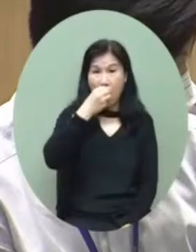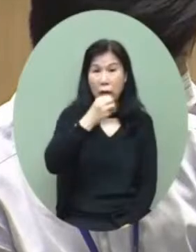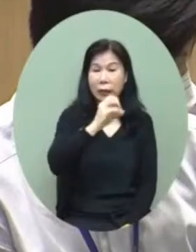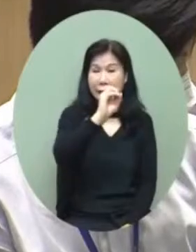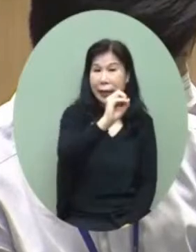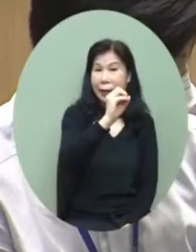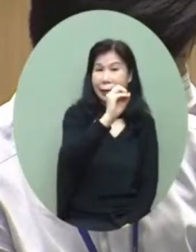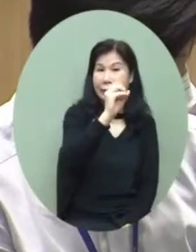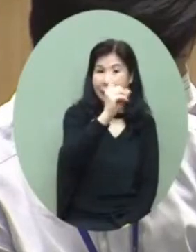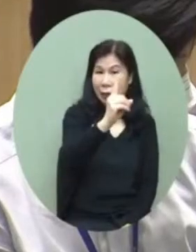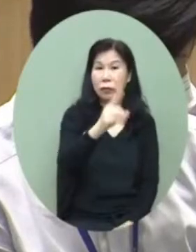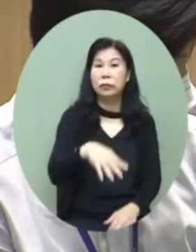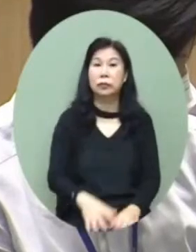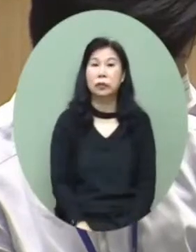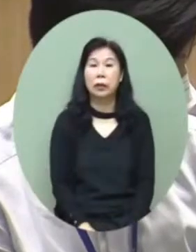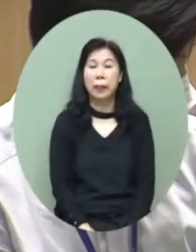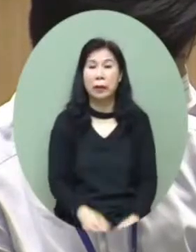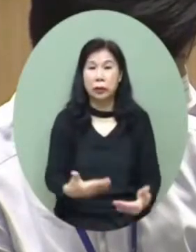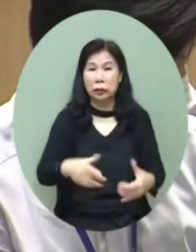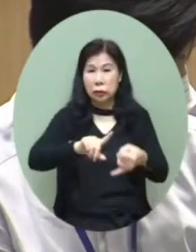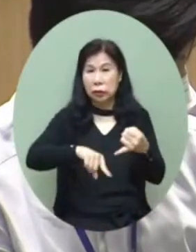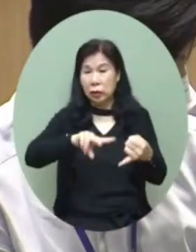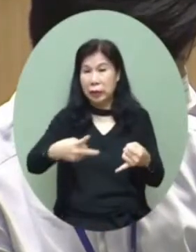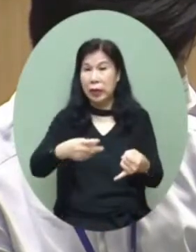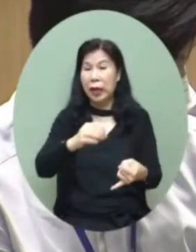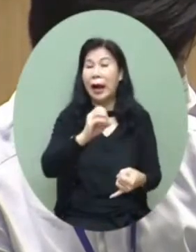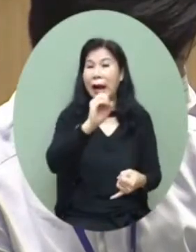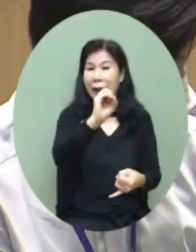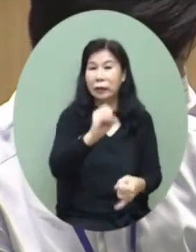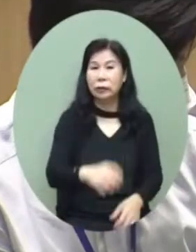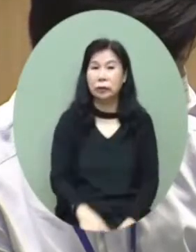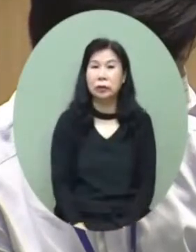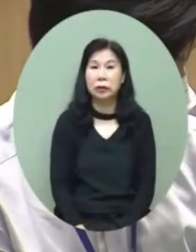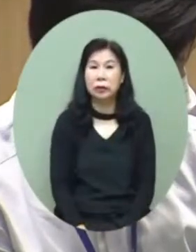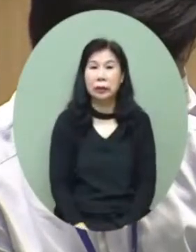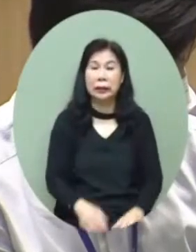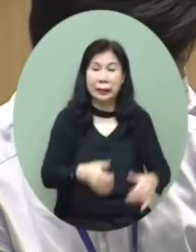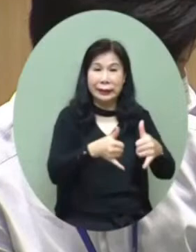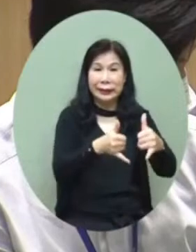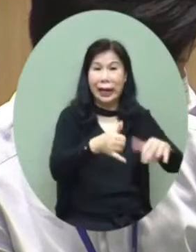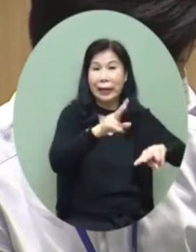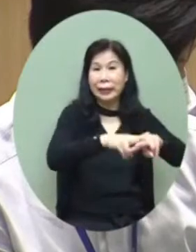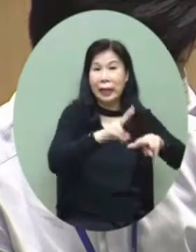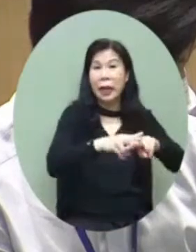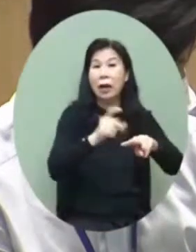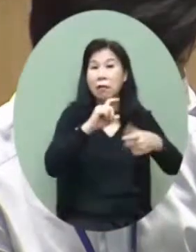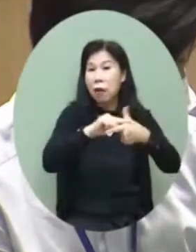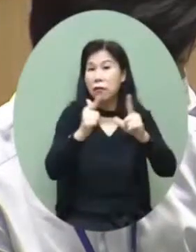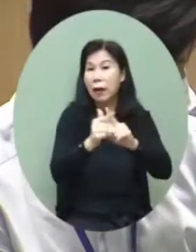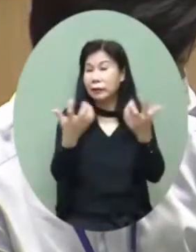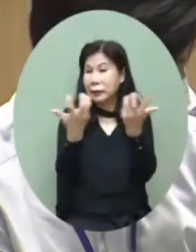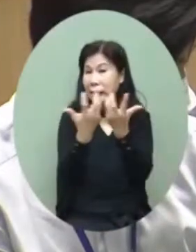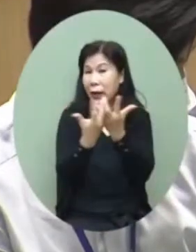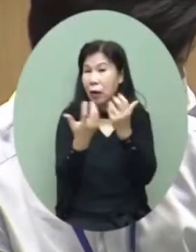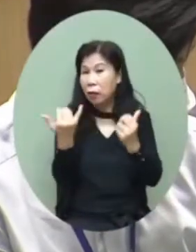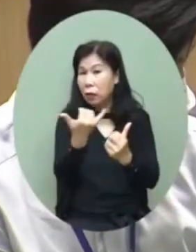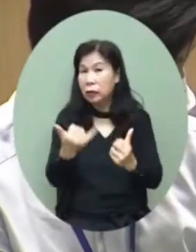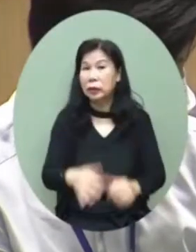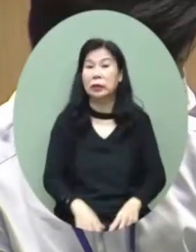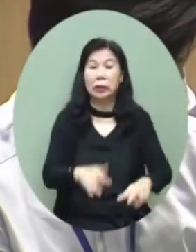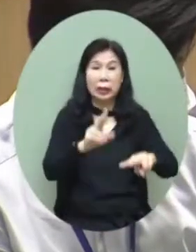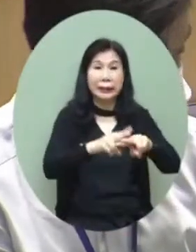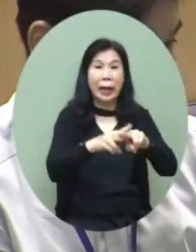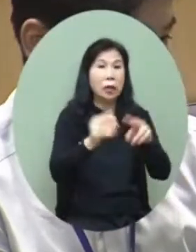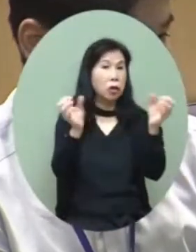previously, the arrival date should be day 1, but now you are saying that it is day 0. So it is to align with